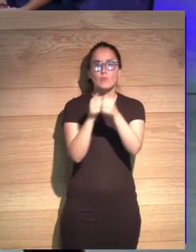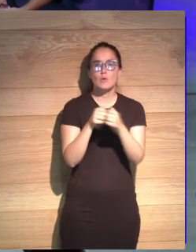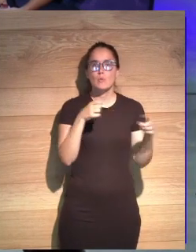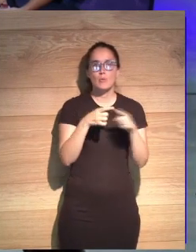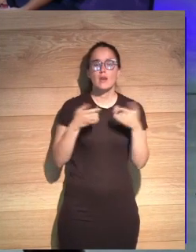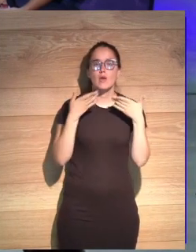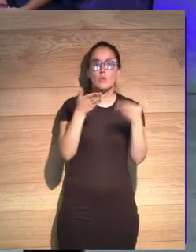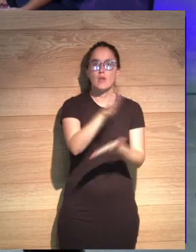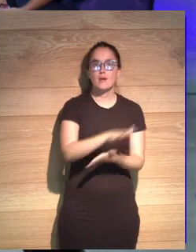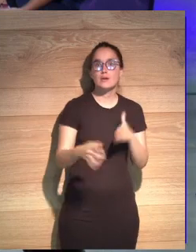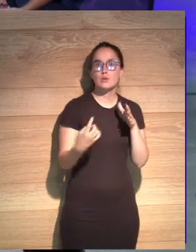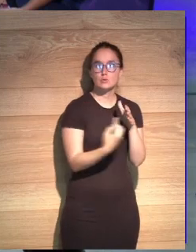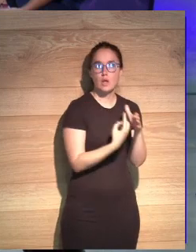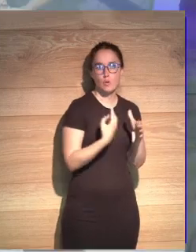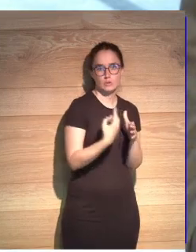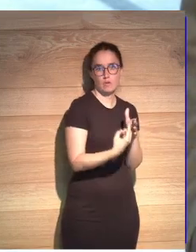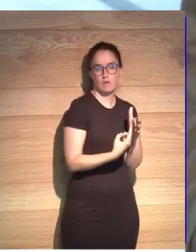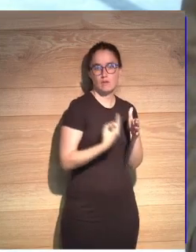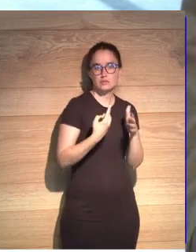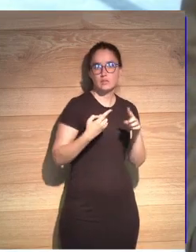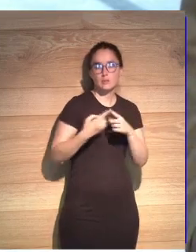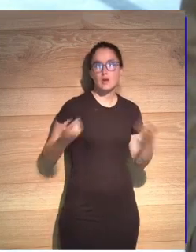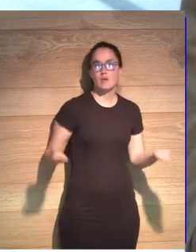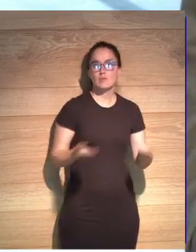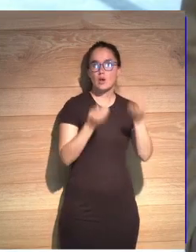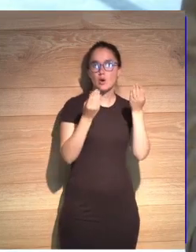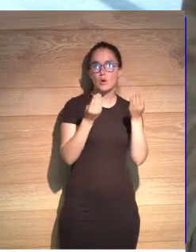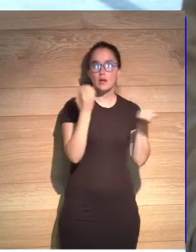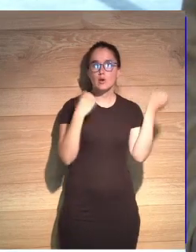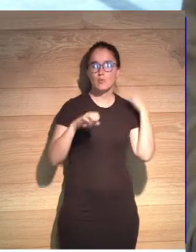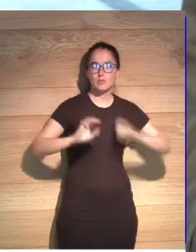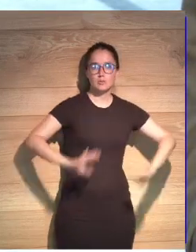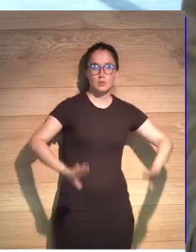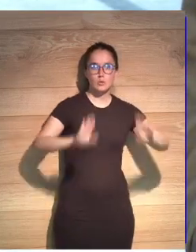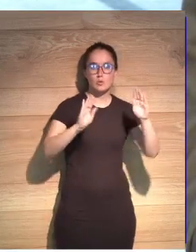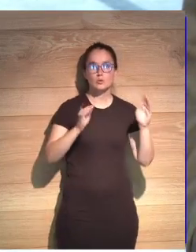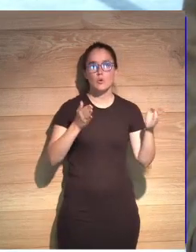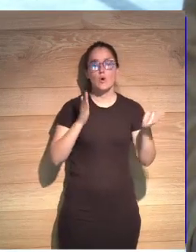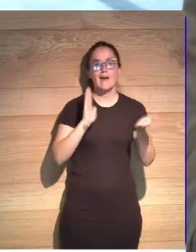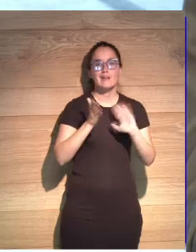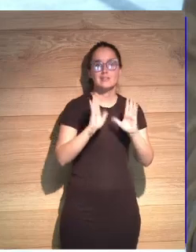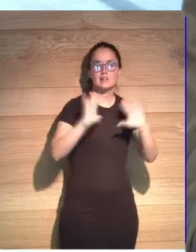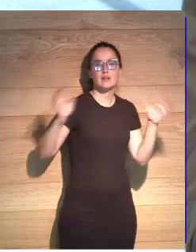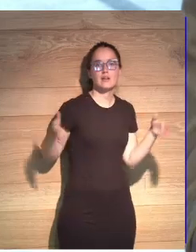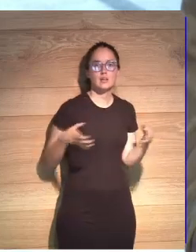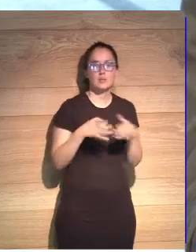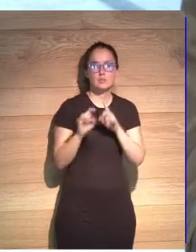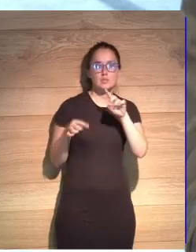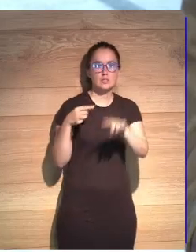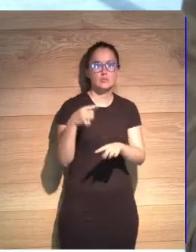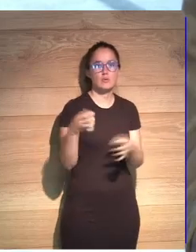like to tell the example of a video game being used to support